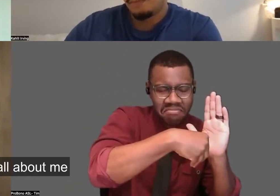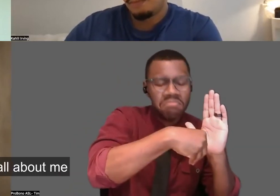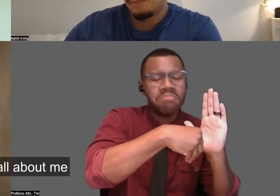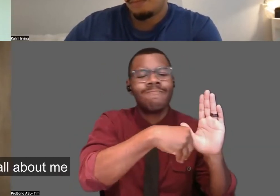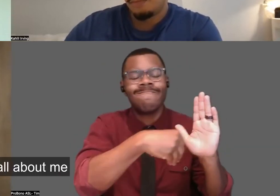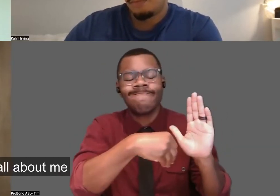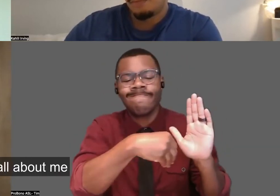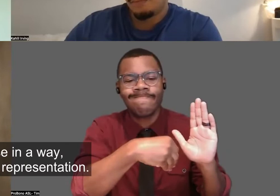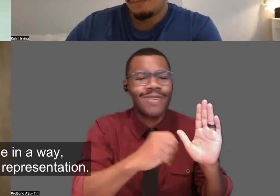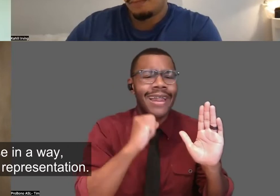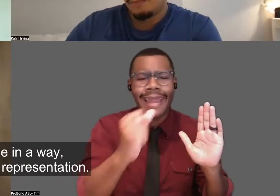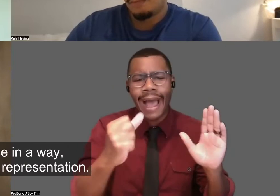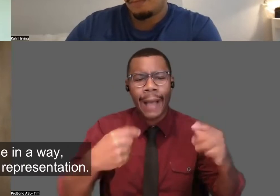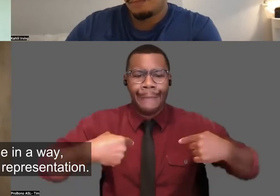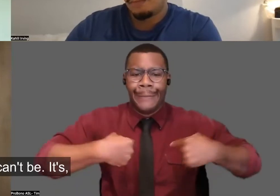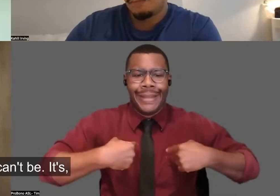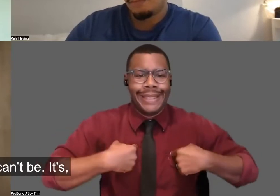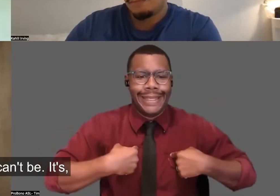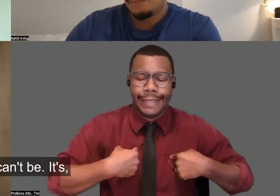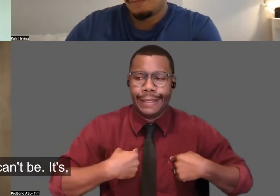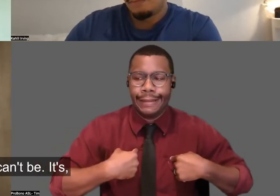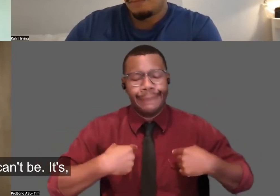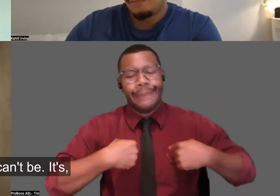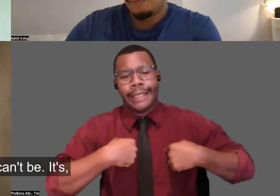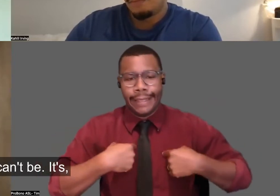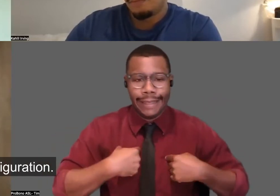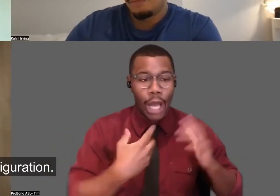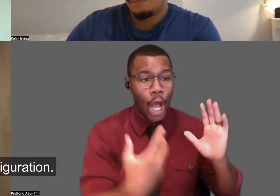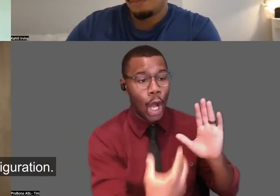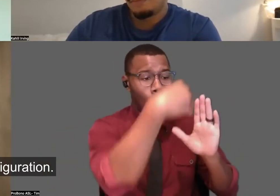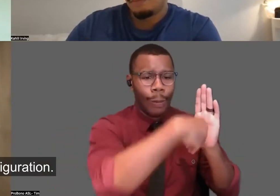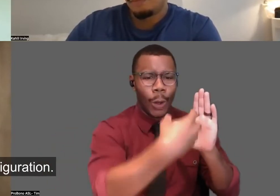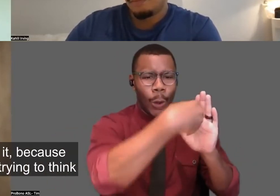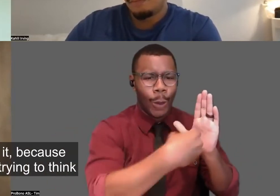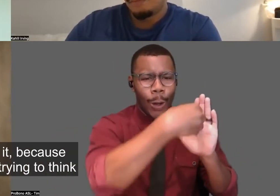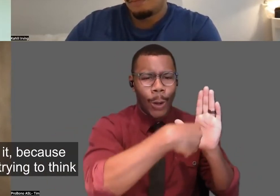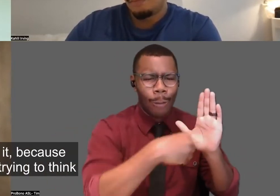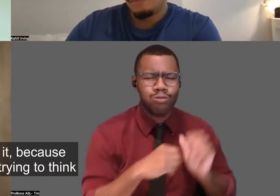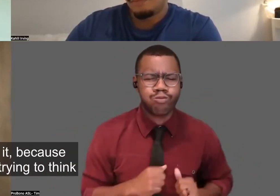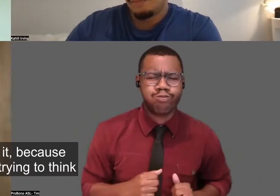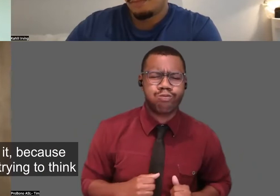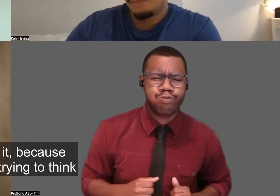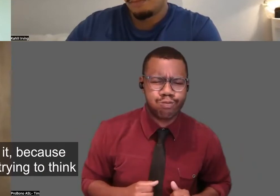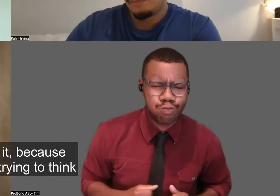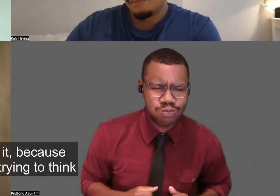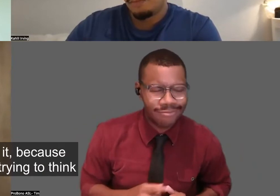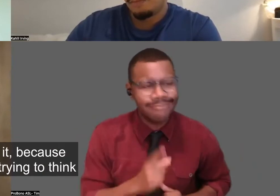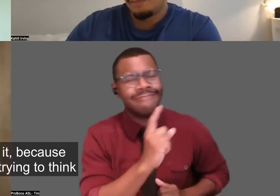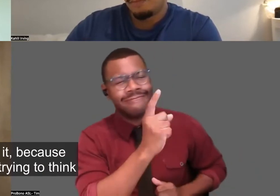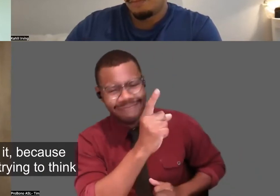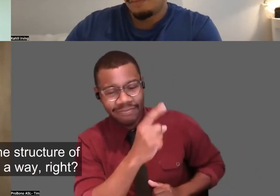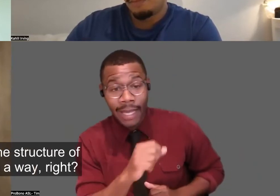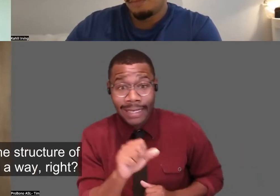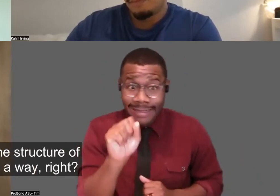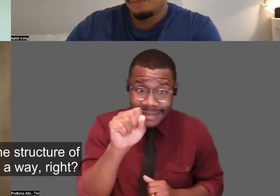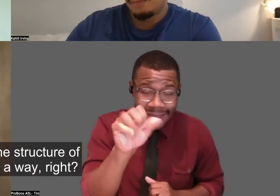all about me, because in a way, no, it can't be. It's figuration. Yeah, because what I'm trying to